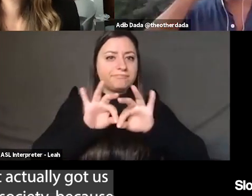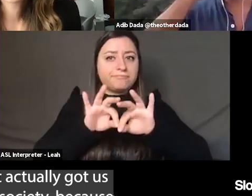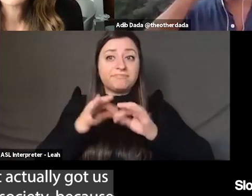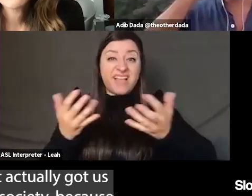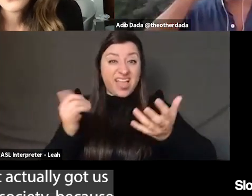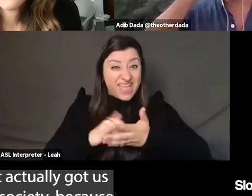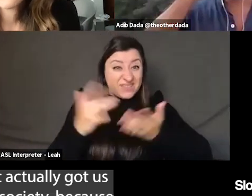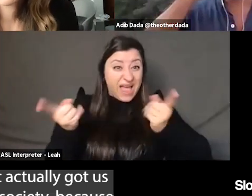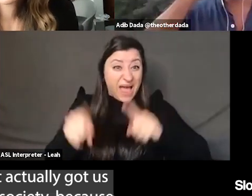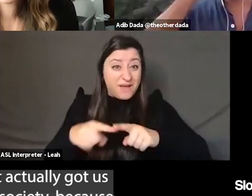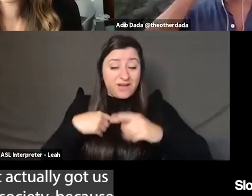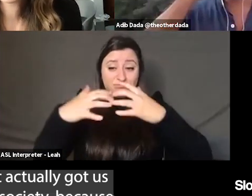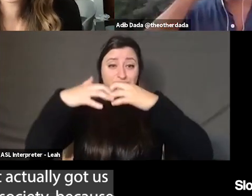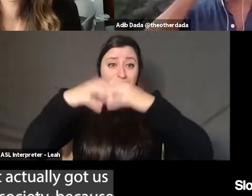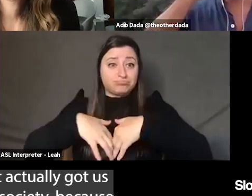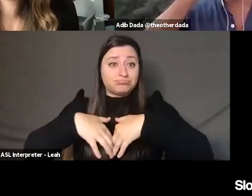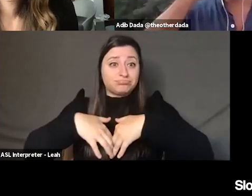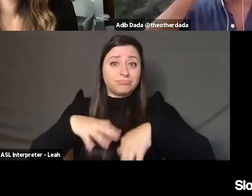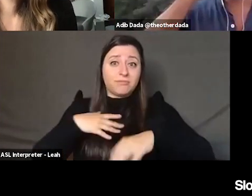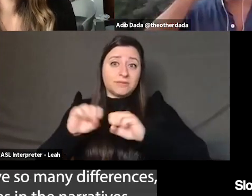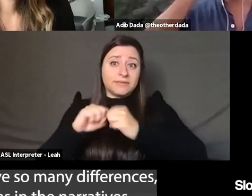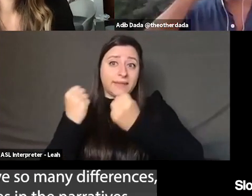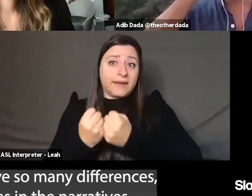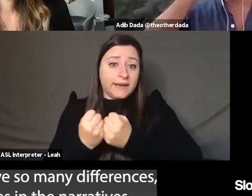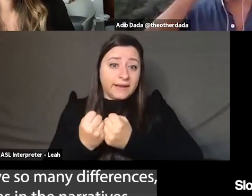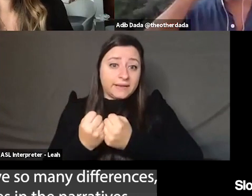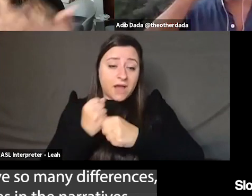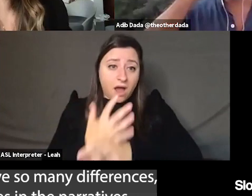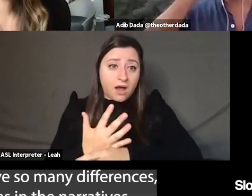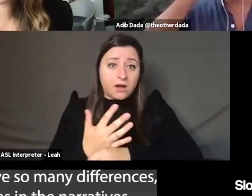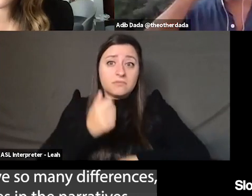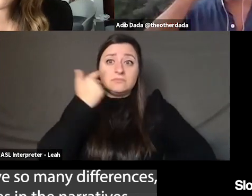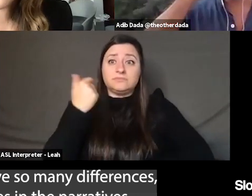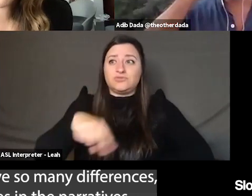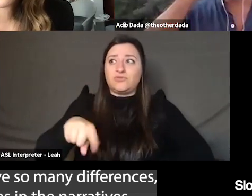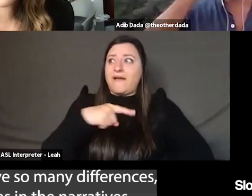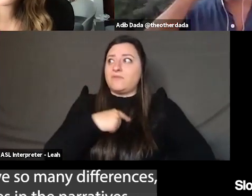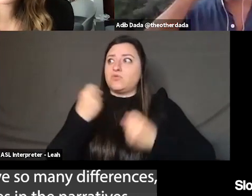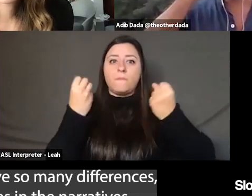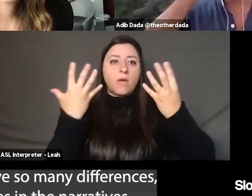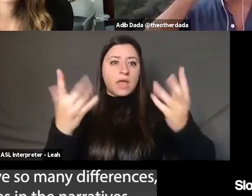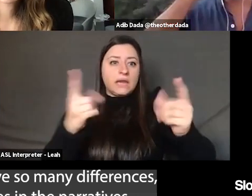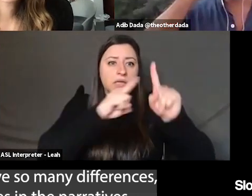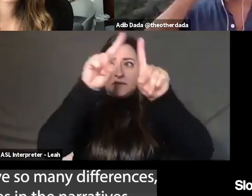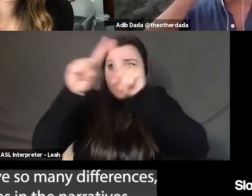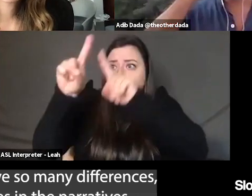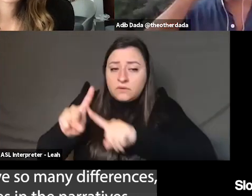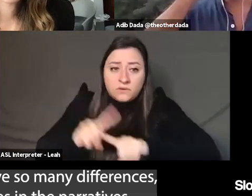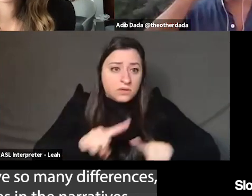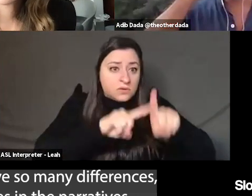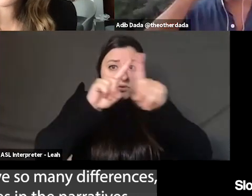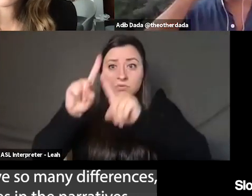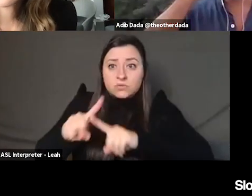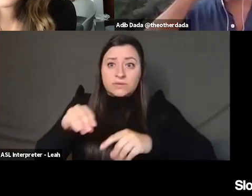to crumble as a society, because when you have so many differences, so many differences